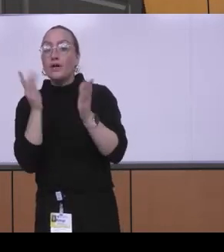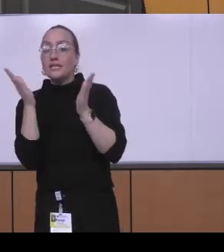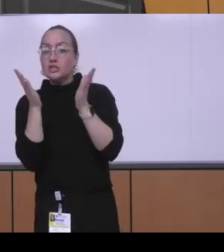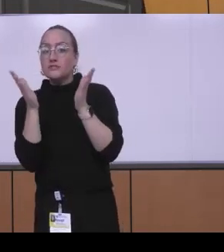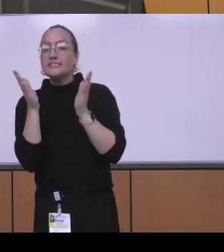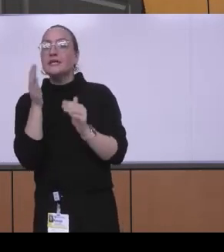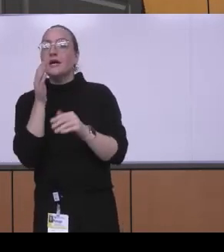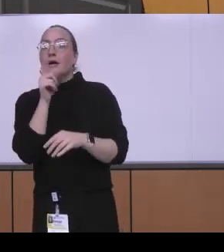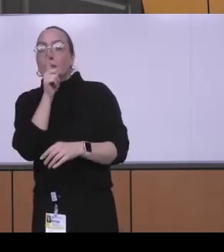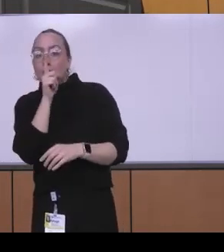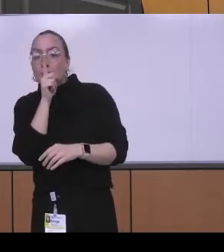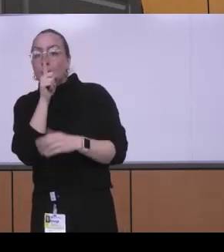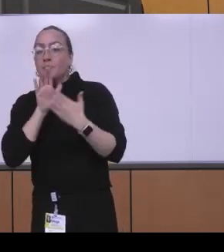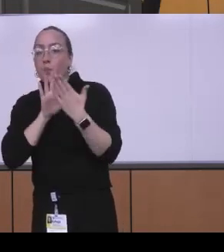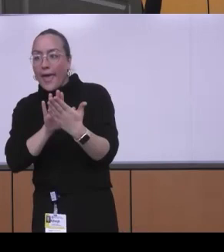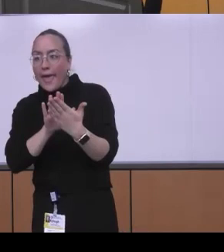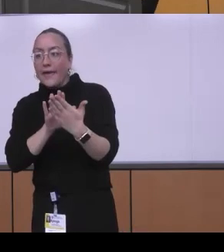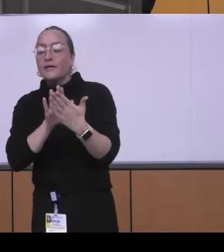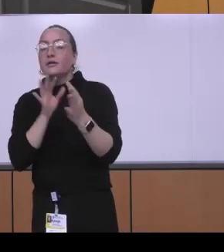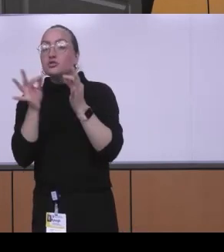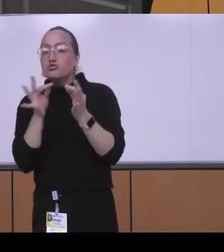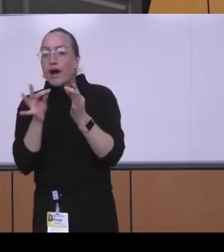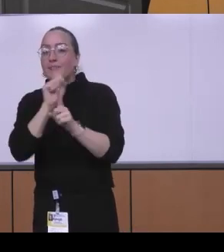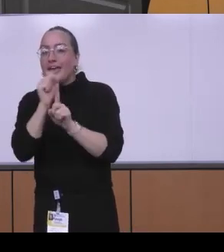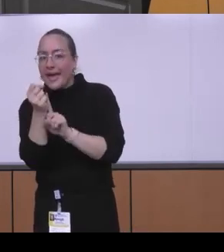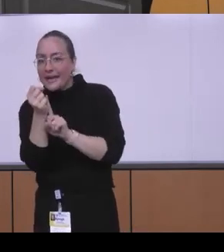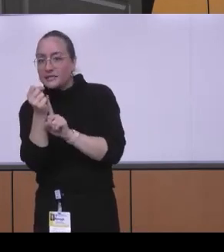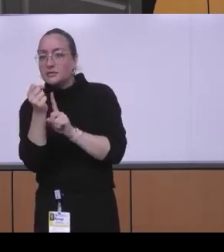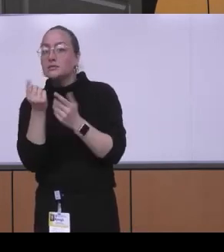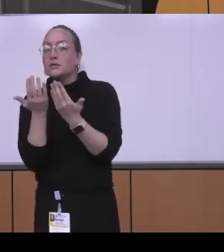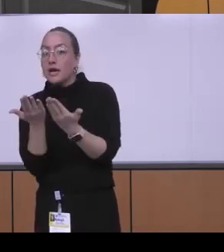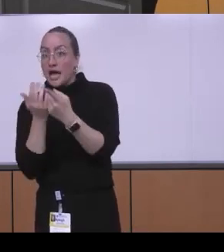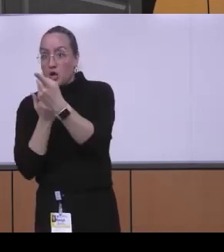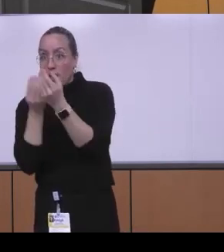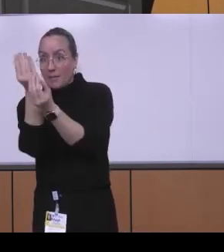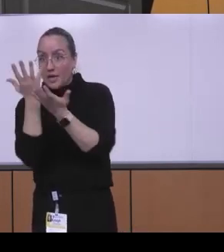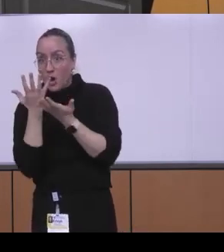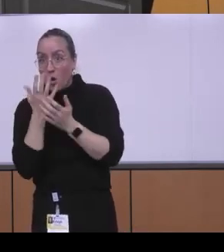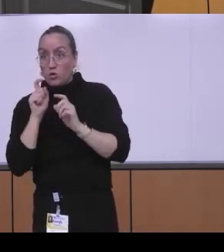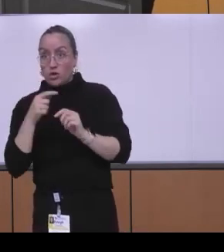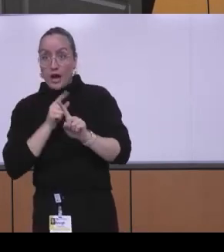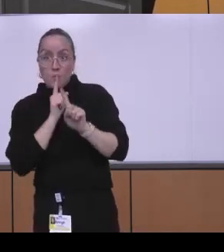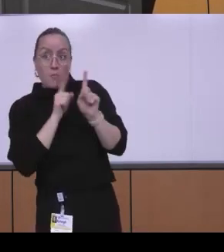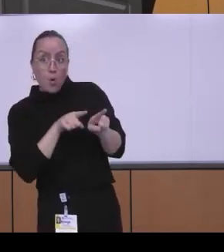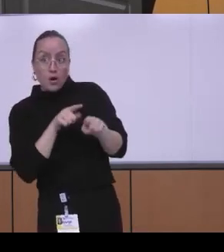anonymous way without giving those details. And then that individual can let us know if this is an appropriate report or not.